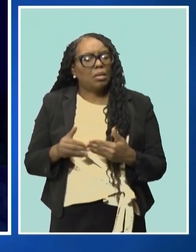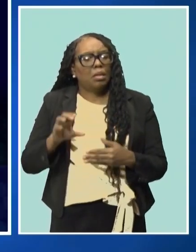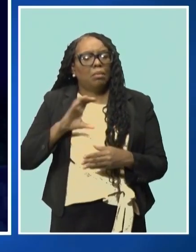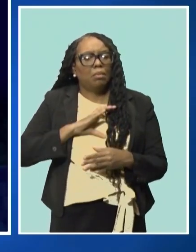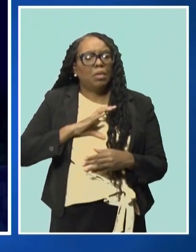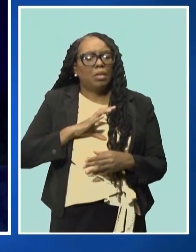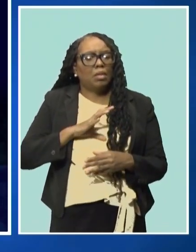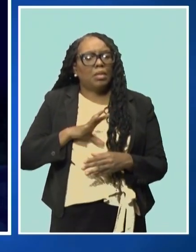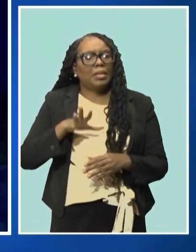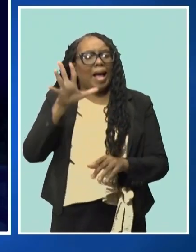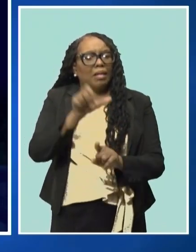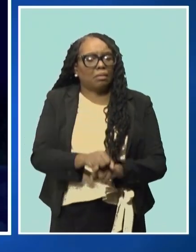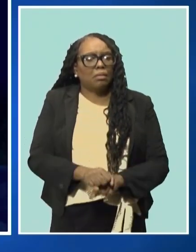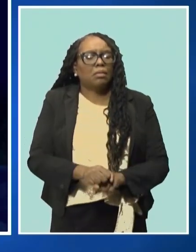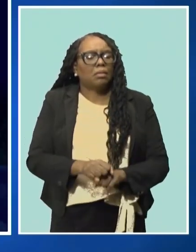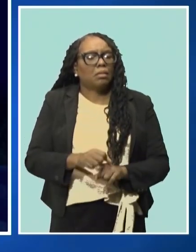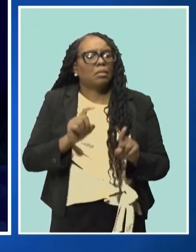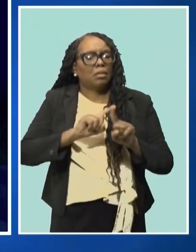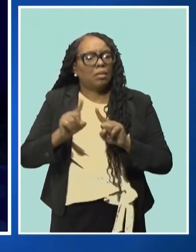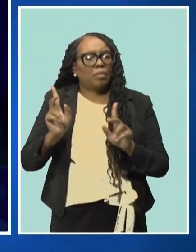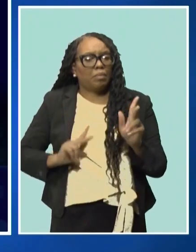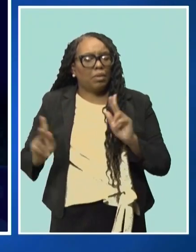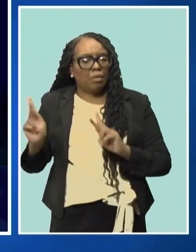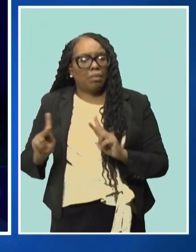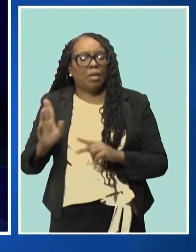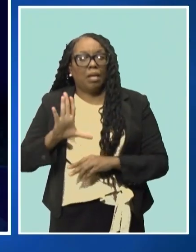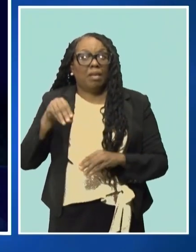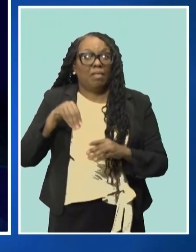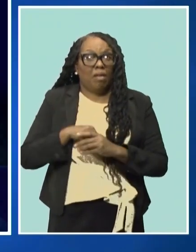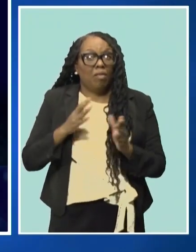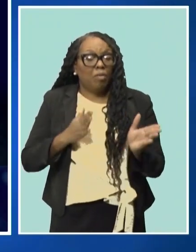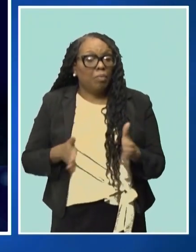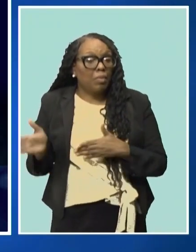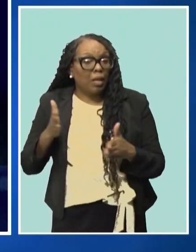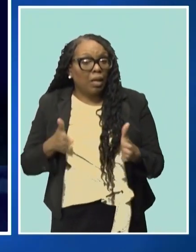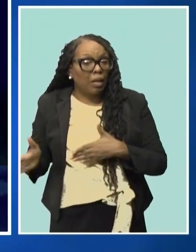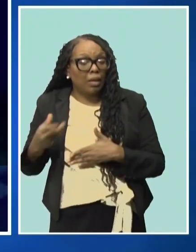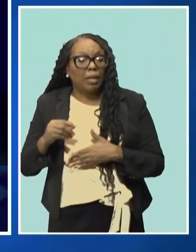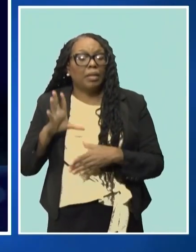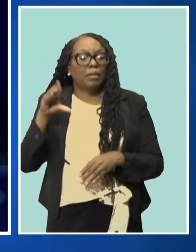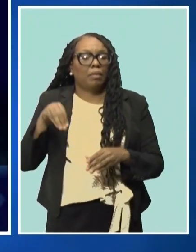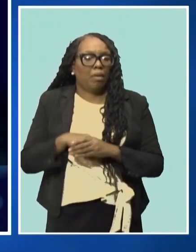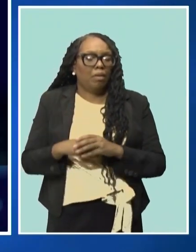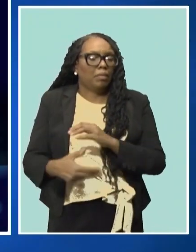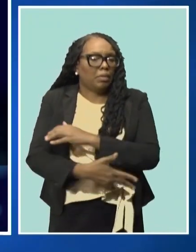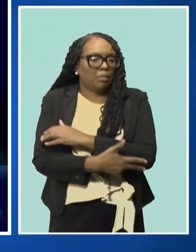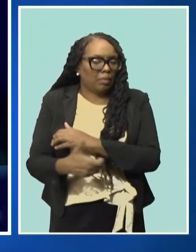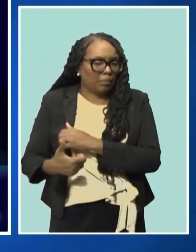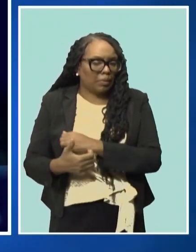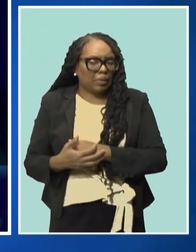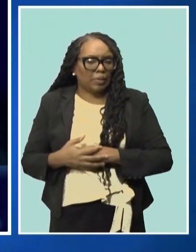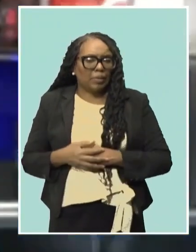of perpetrators who were involved in planning and actually committing these offenses.